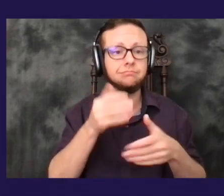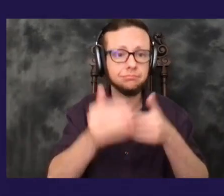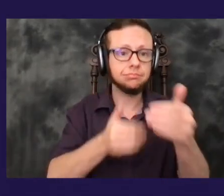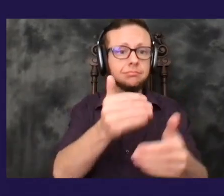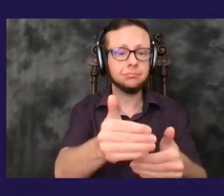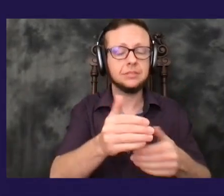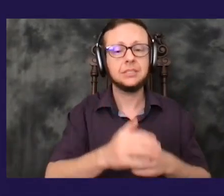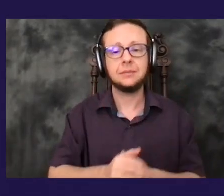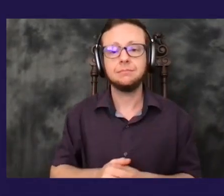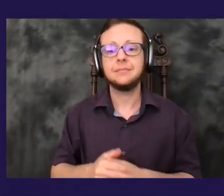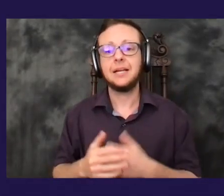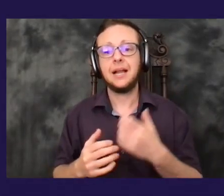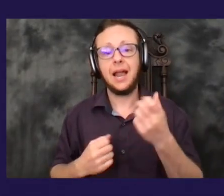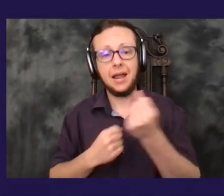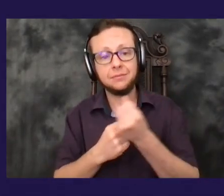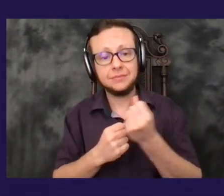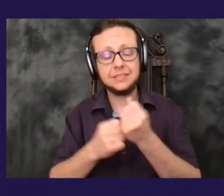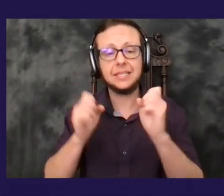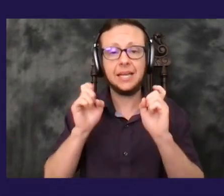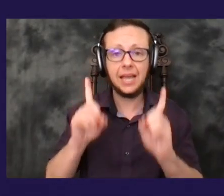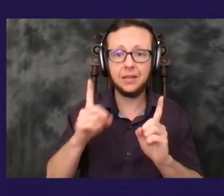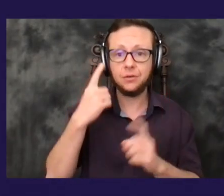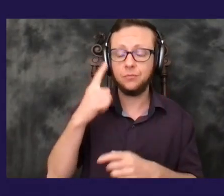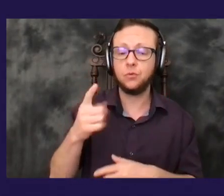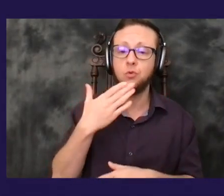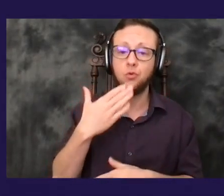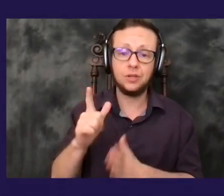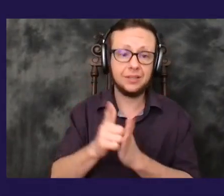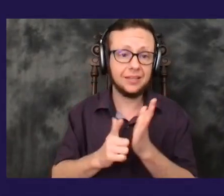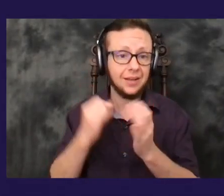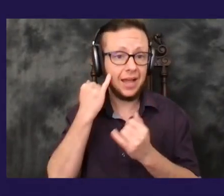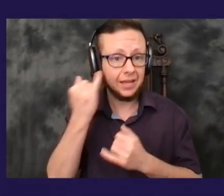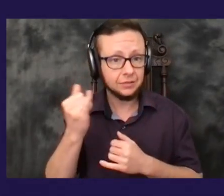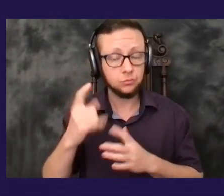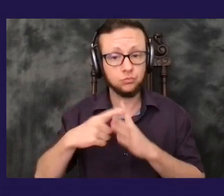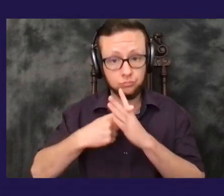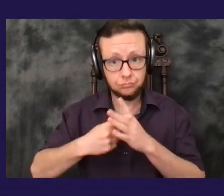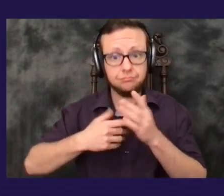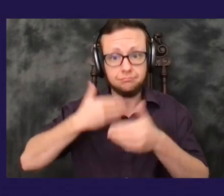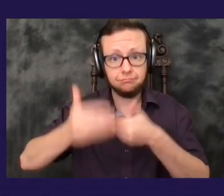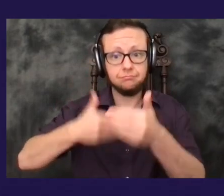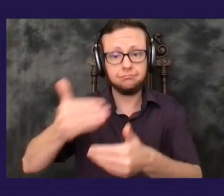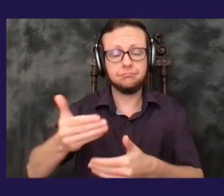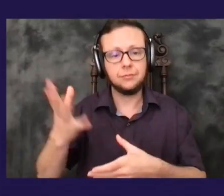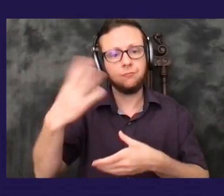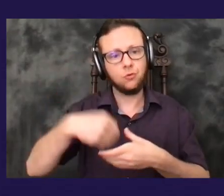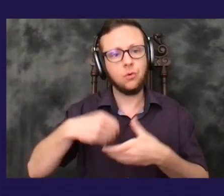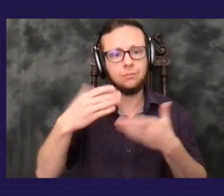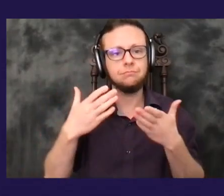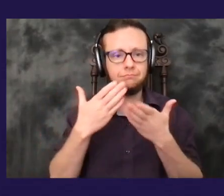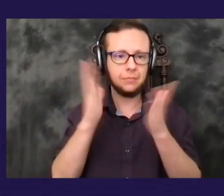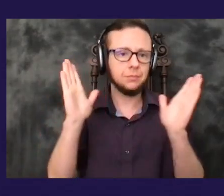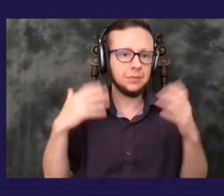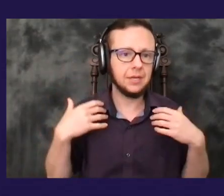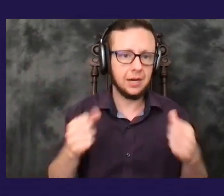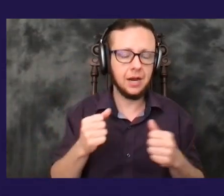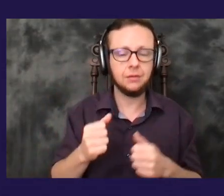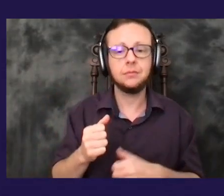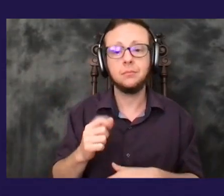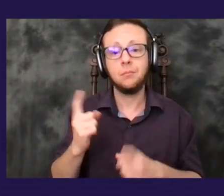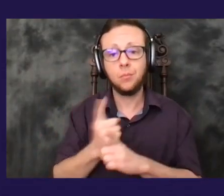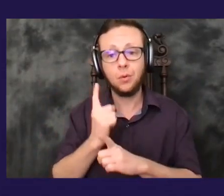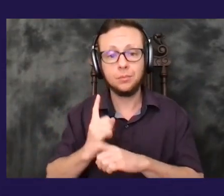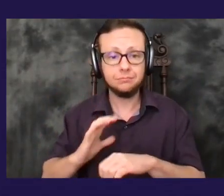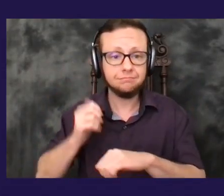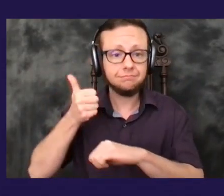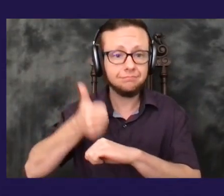and education to get good legal ideas enacted is also part of public health practice, and so is properly implementing them and helping defend them